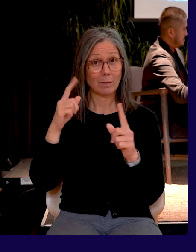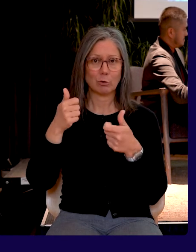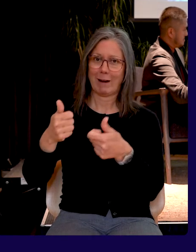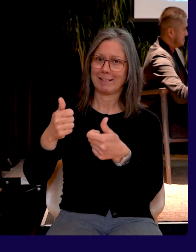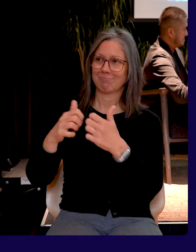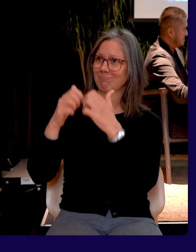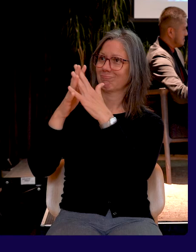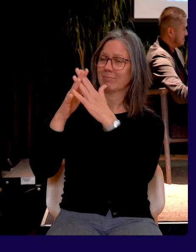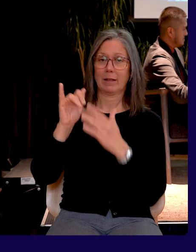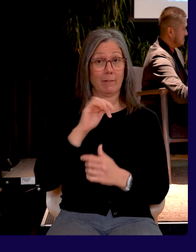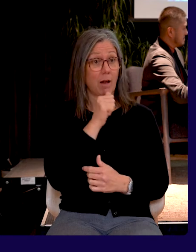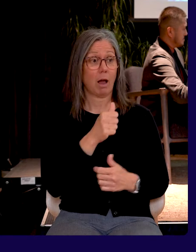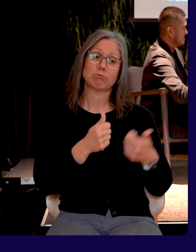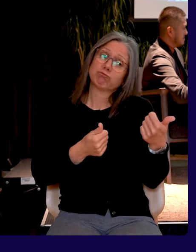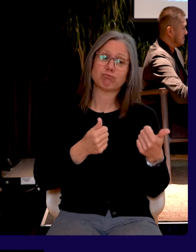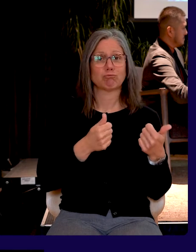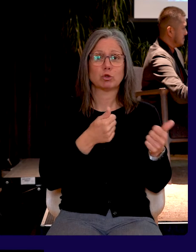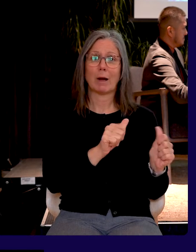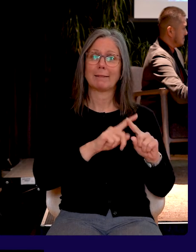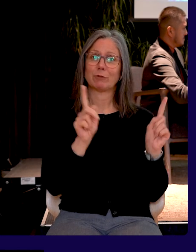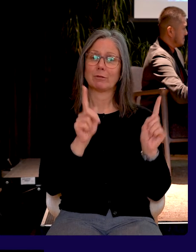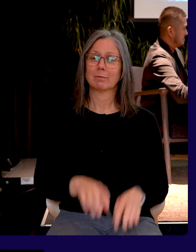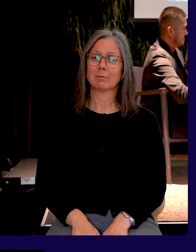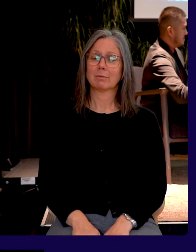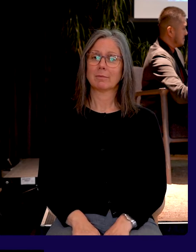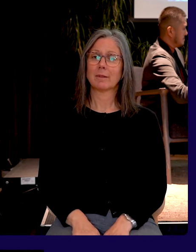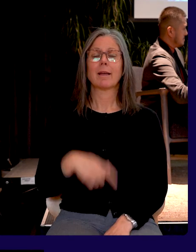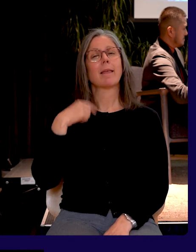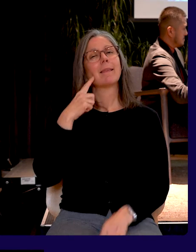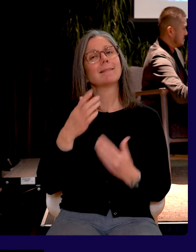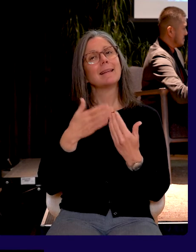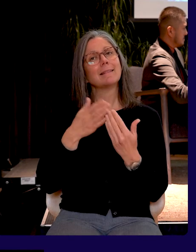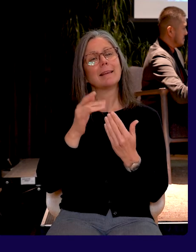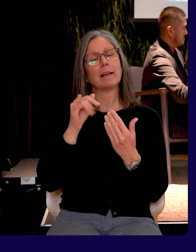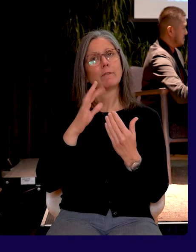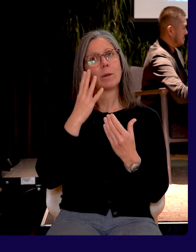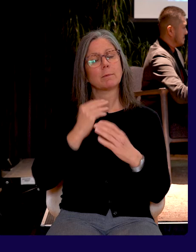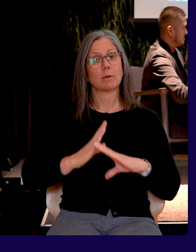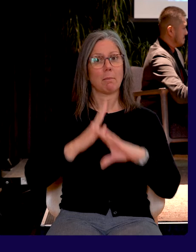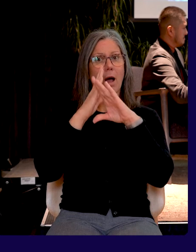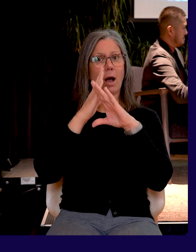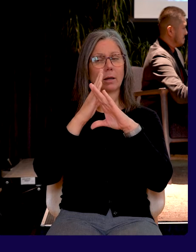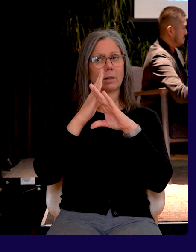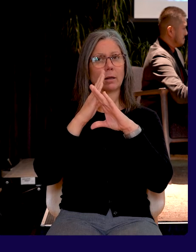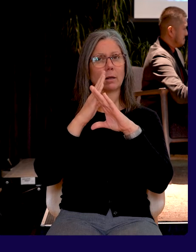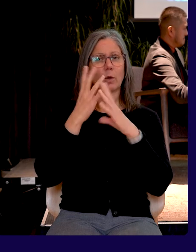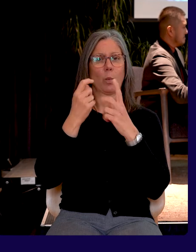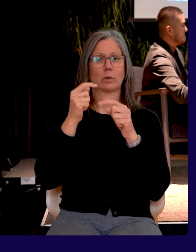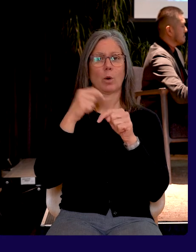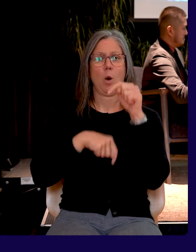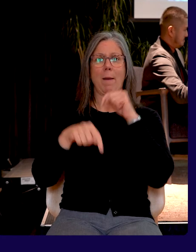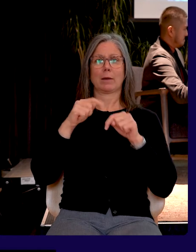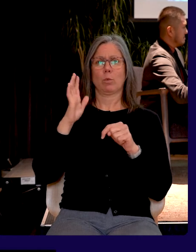we'll implement it. And if not, we will try something else. And I think it's easy when you come to a roadblock to want to like regress back